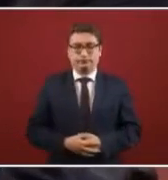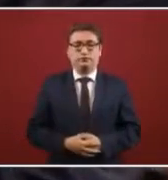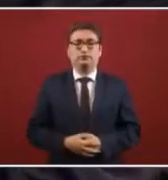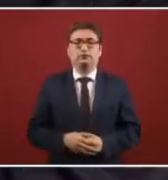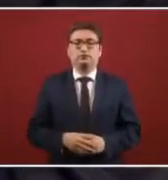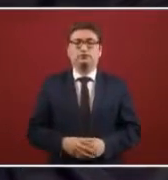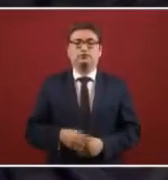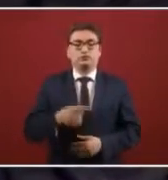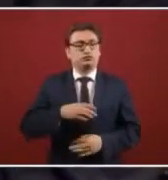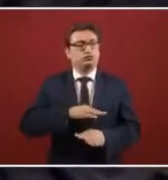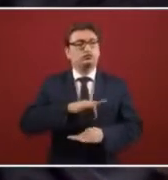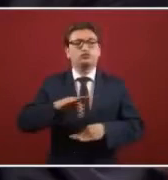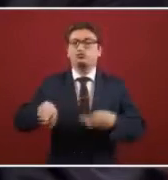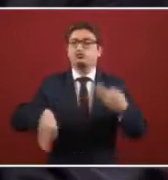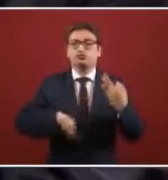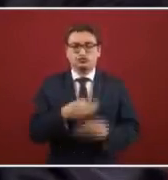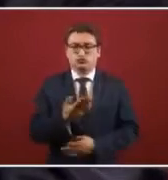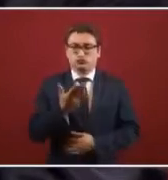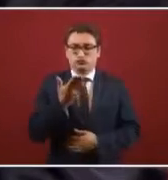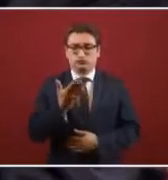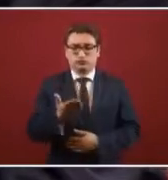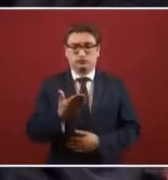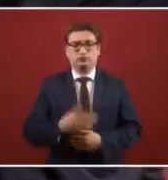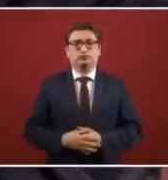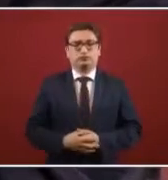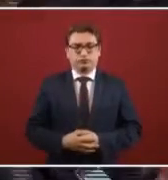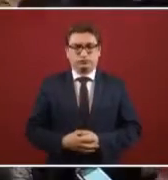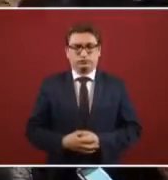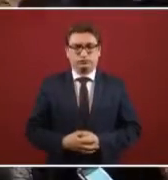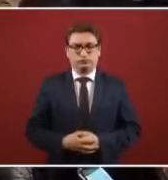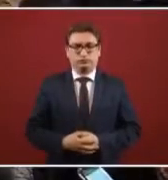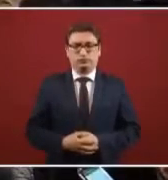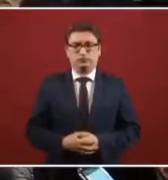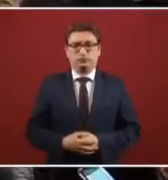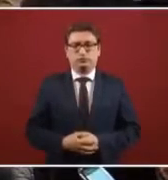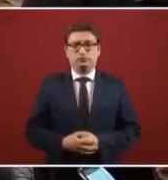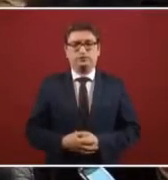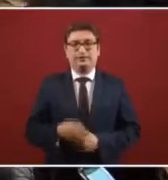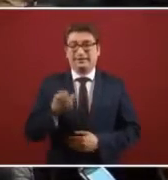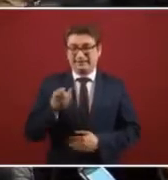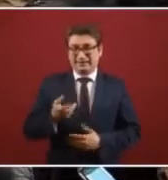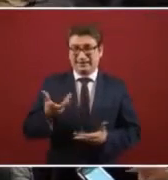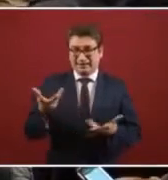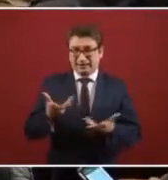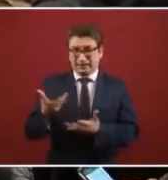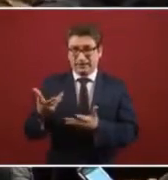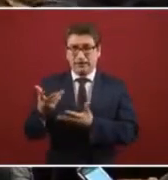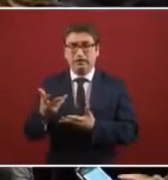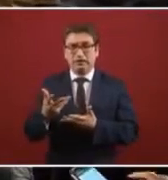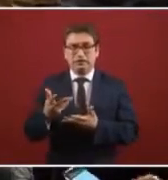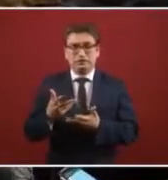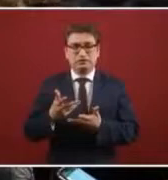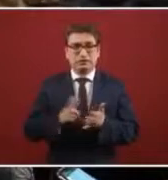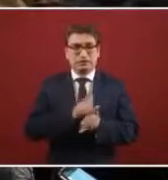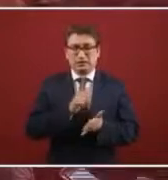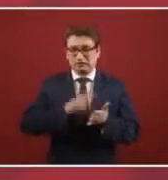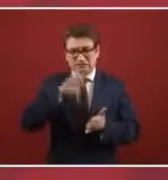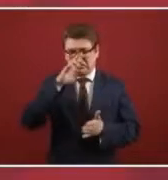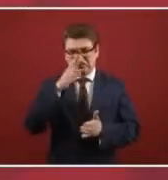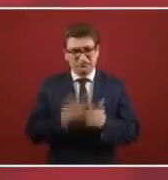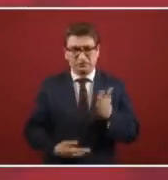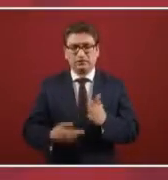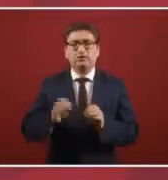pedirles I'm a todos asking you, all of you, que se abandonen abandon that esas actividades activity ilícitas